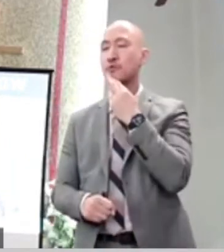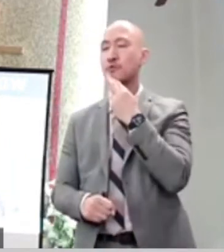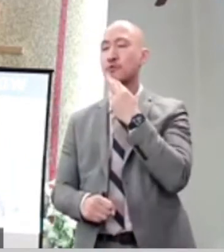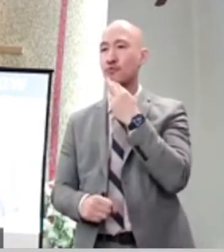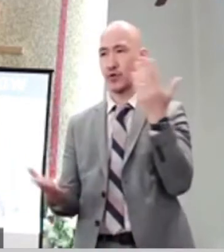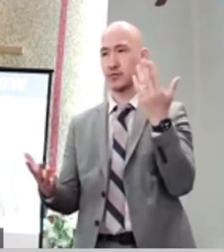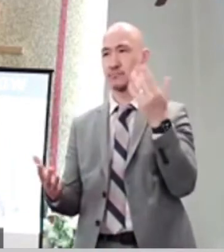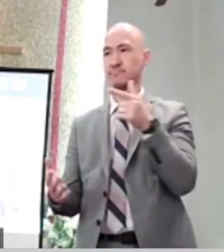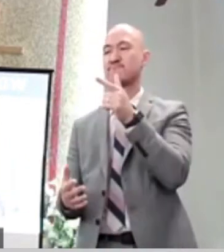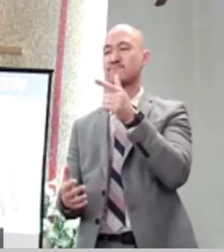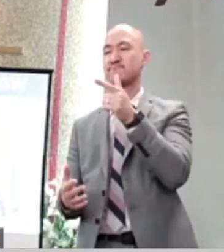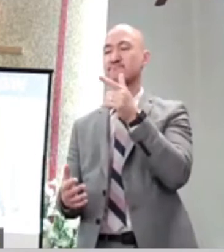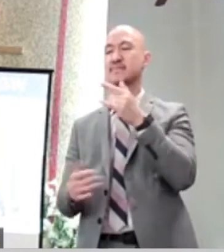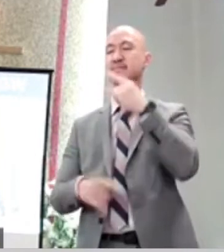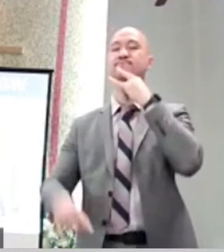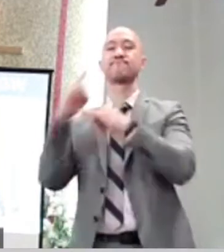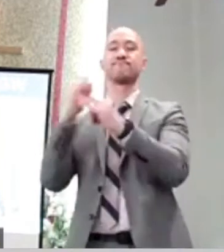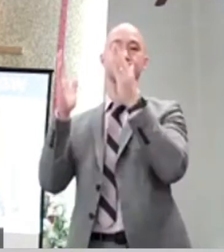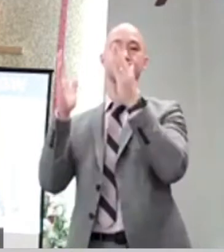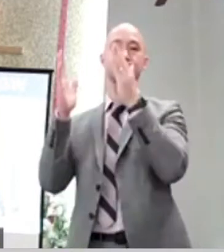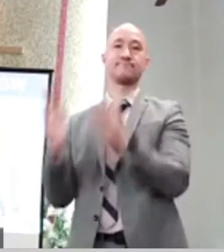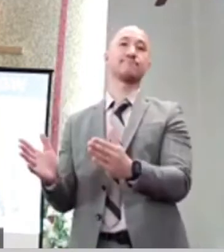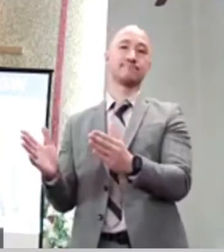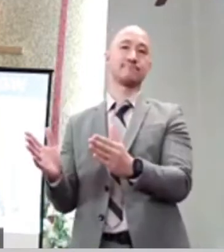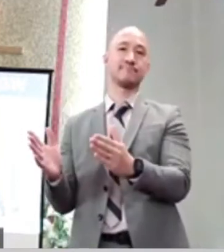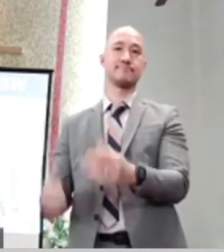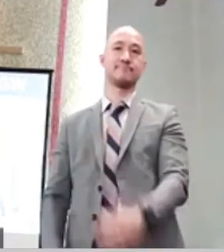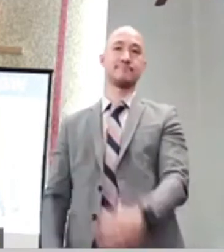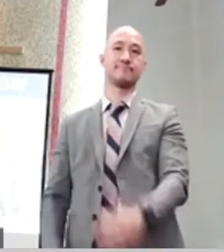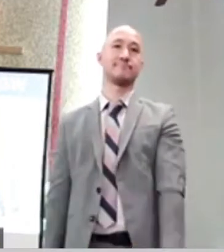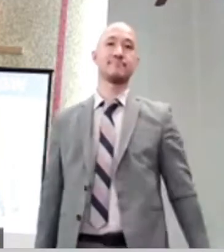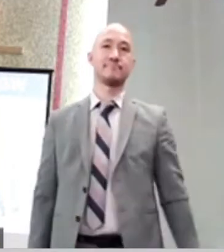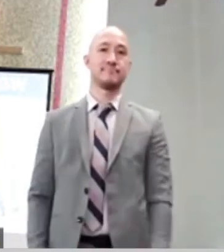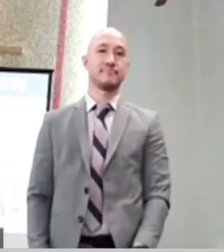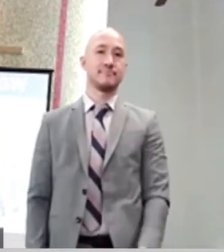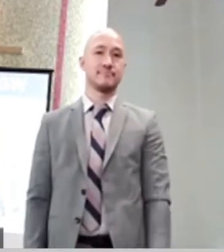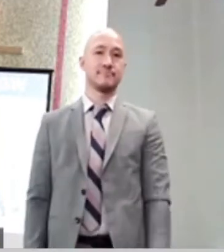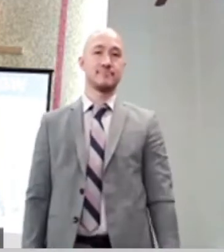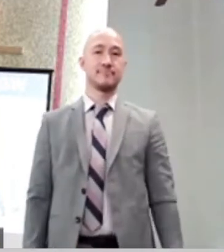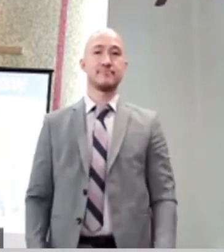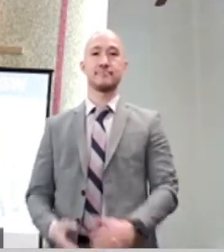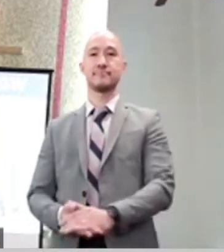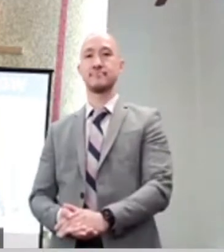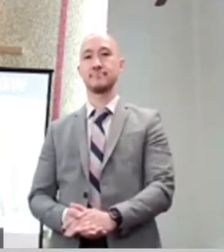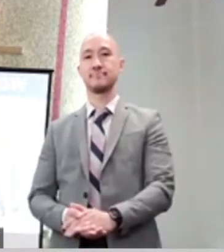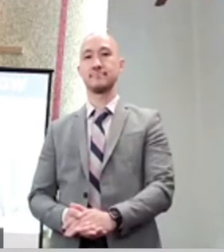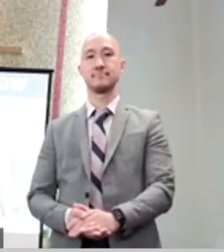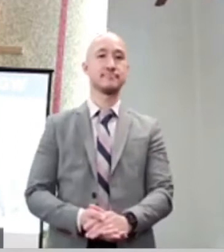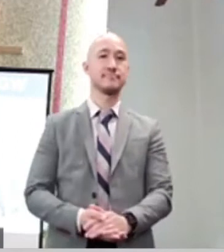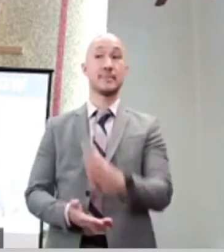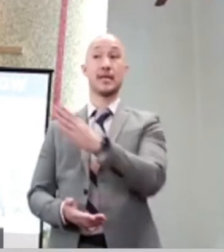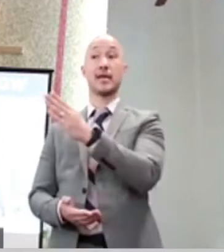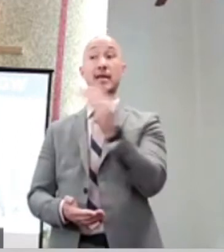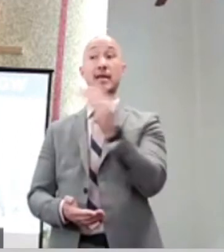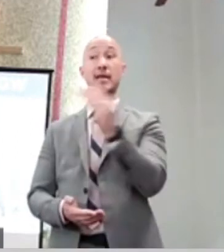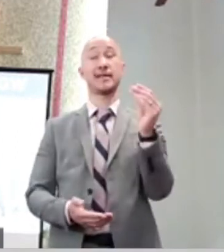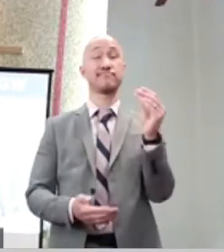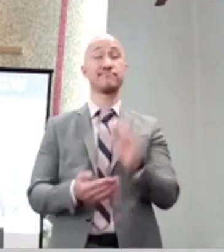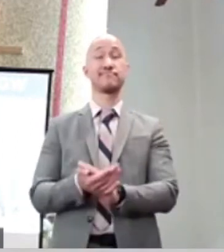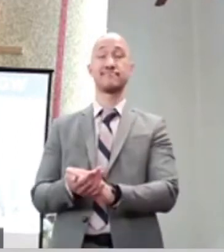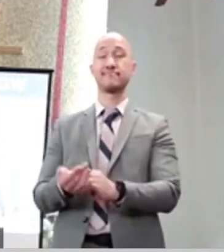pagan people. And they worked also for the state, for Herod at the time. Herod collected taxes, not just